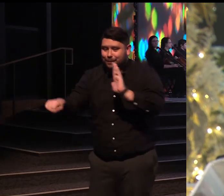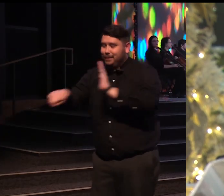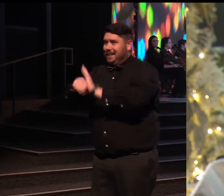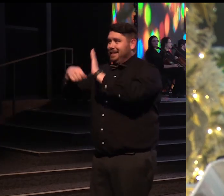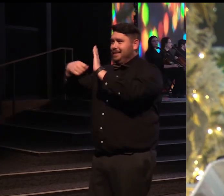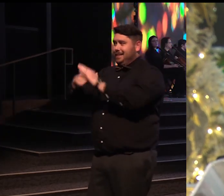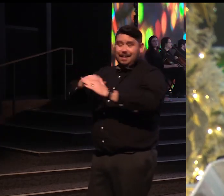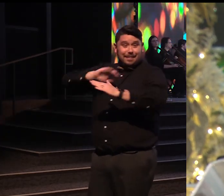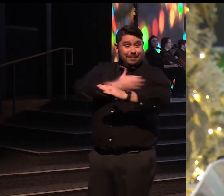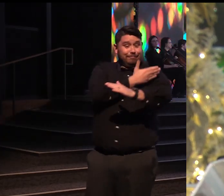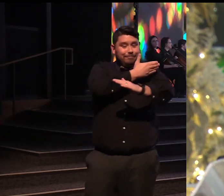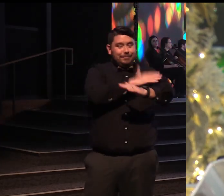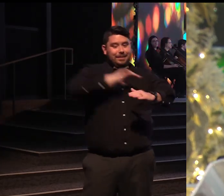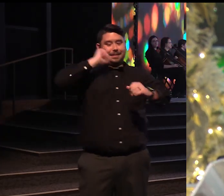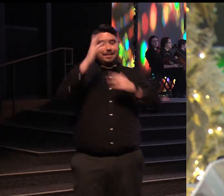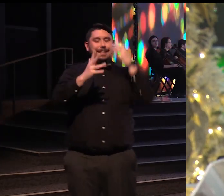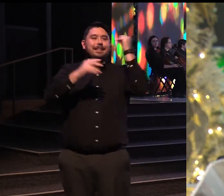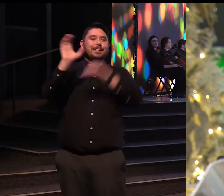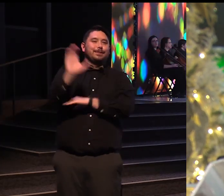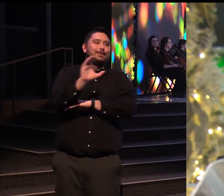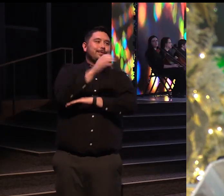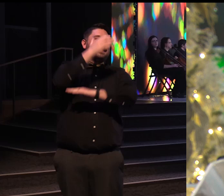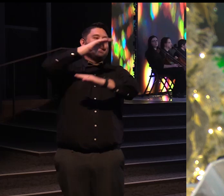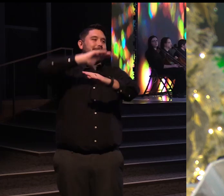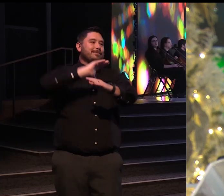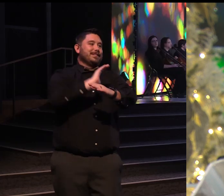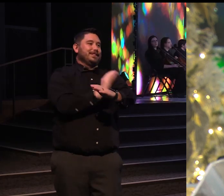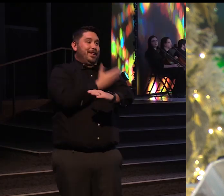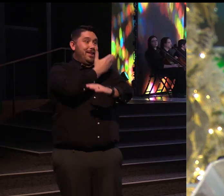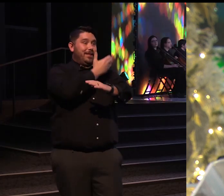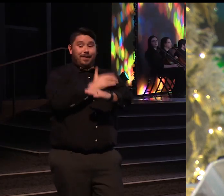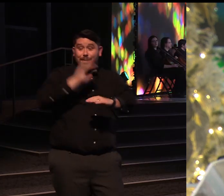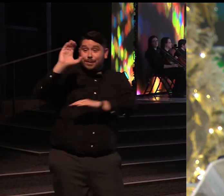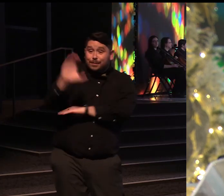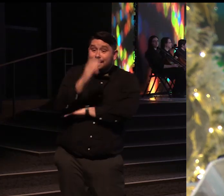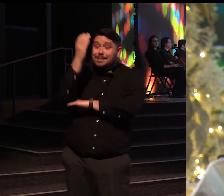the carolers are singing that Christmas song. Yeah.